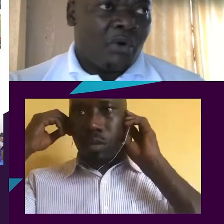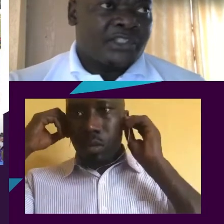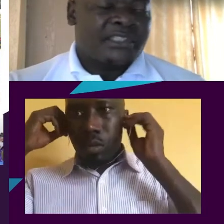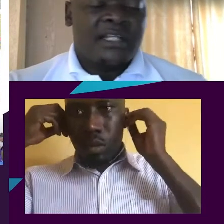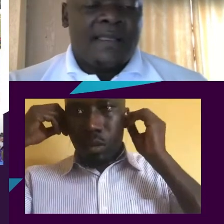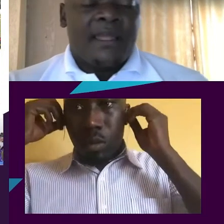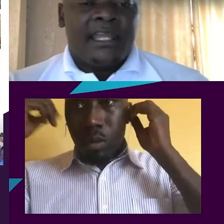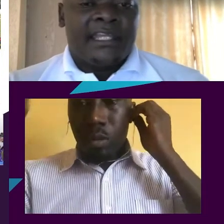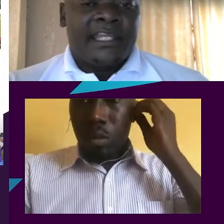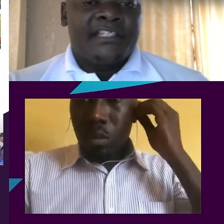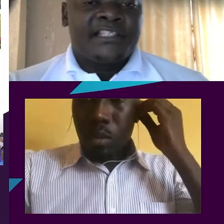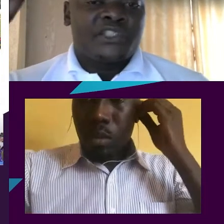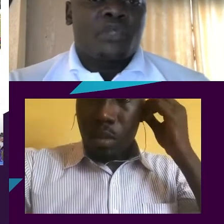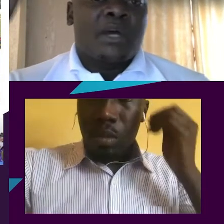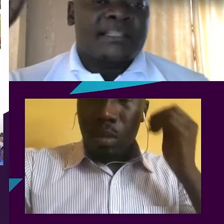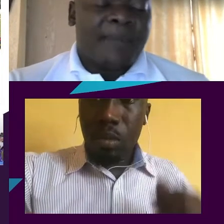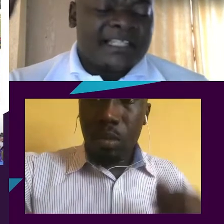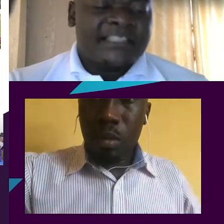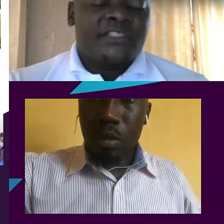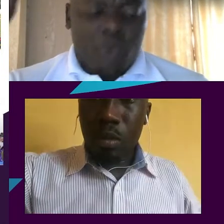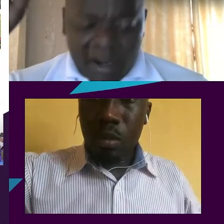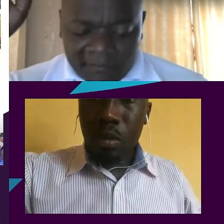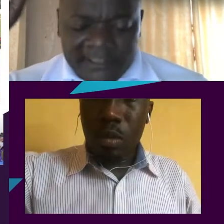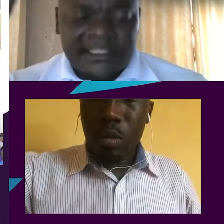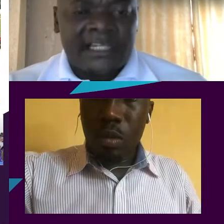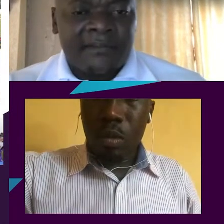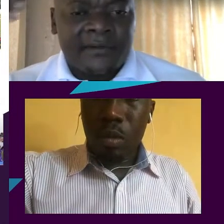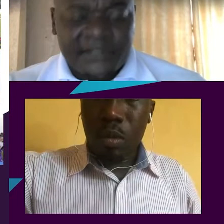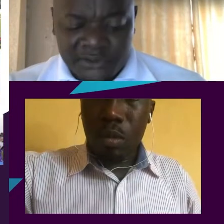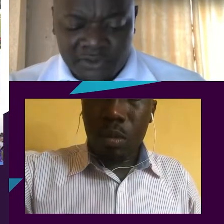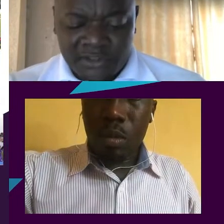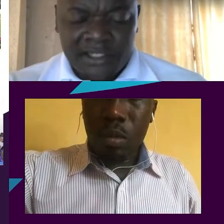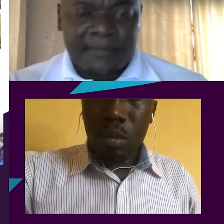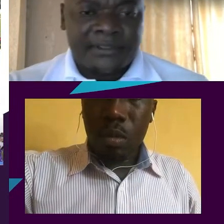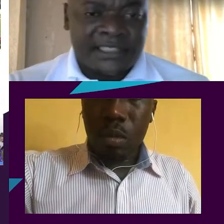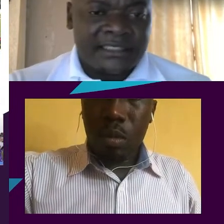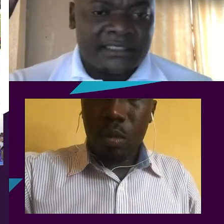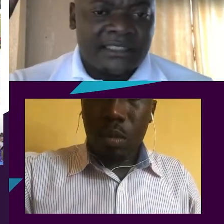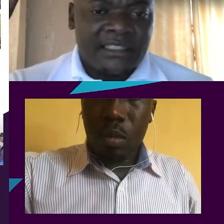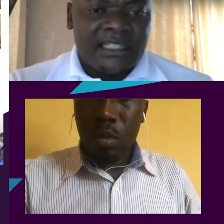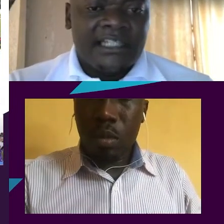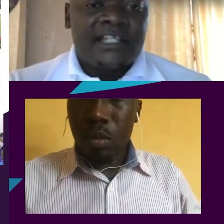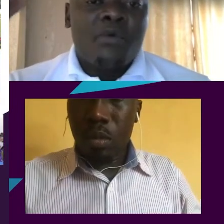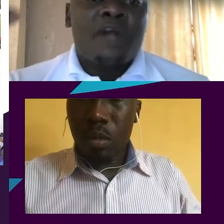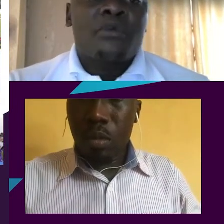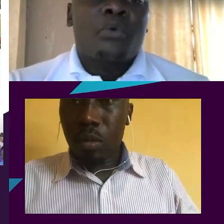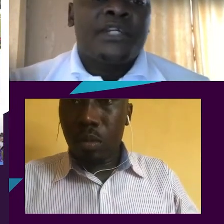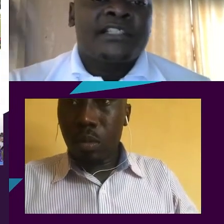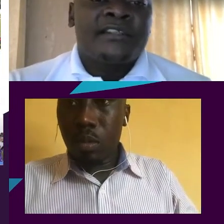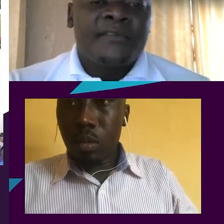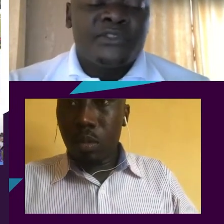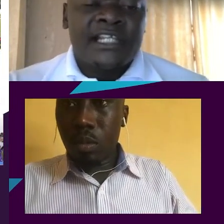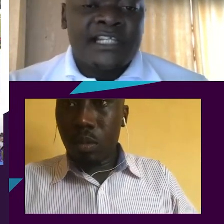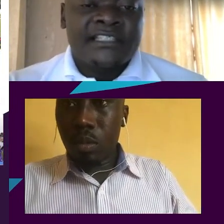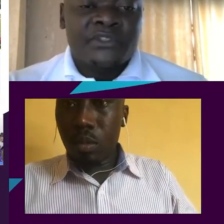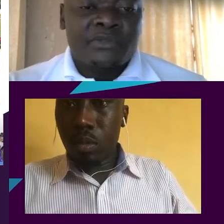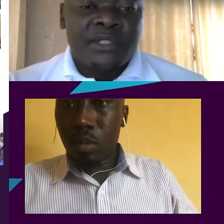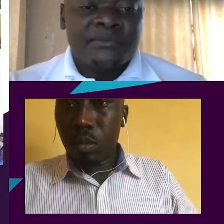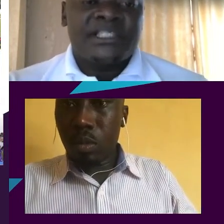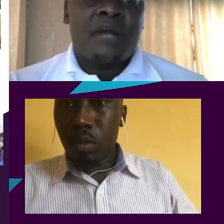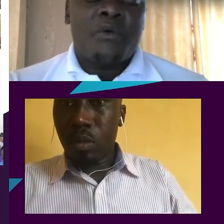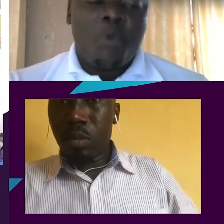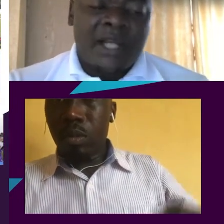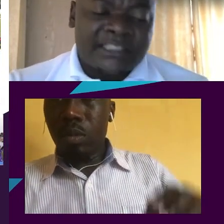AGM, because a decision was passed to have each and every region represented. Then you want to create revenue